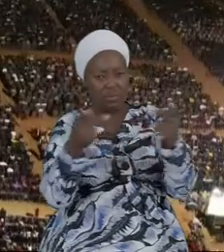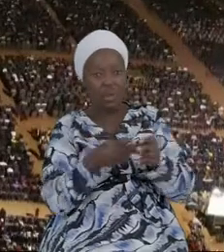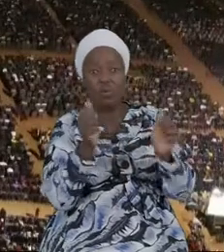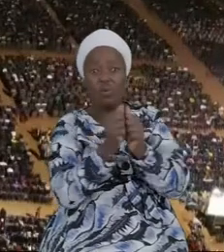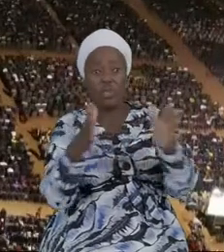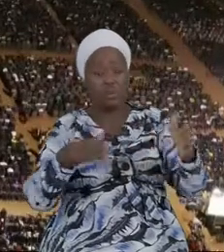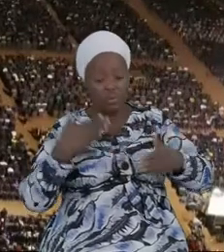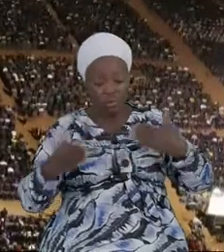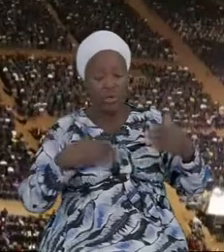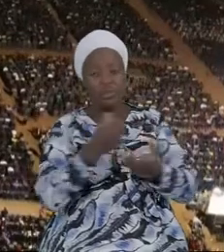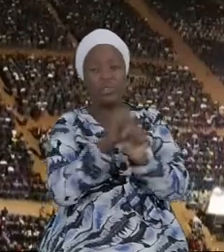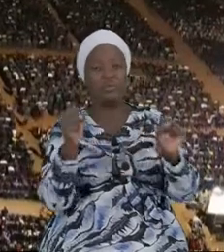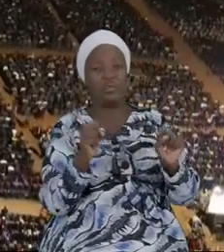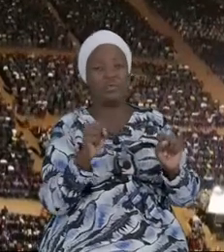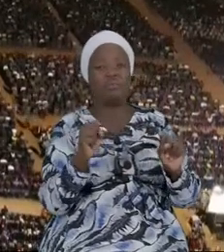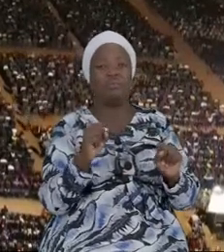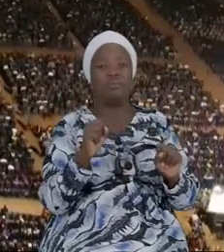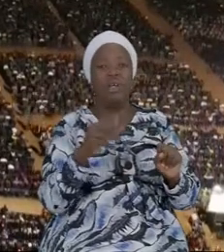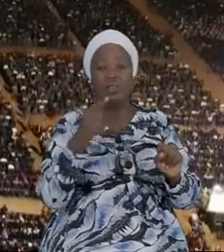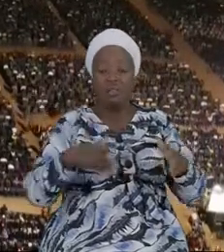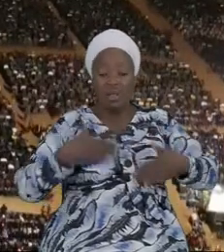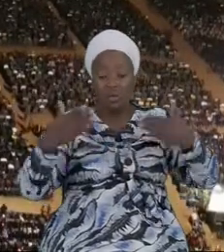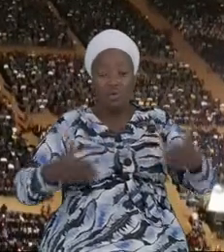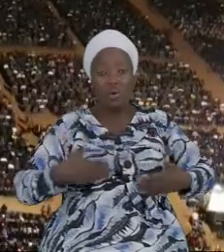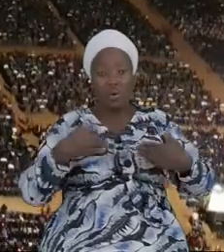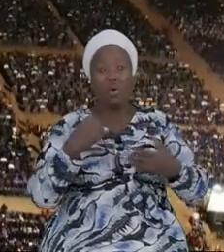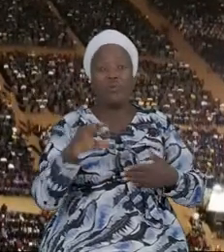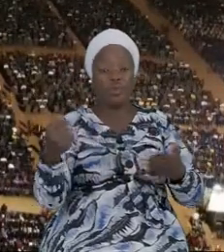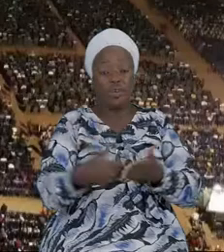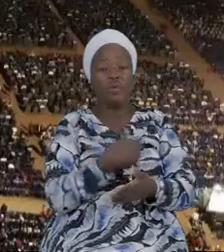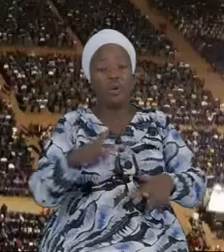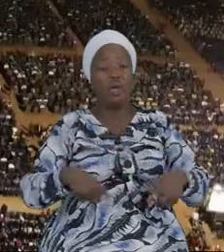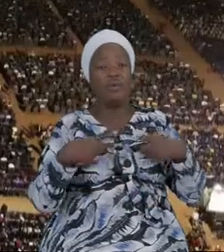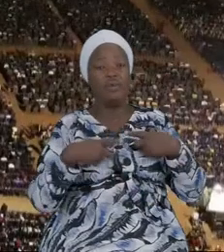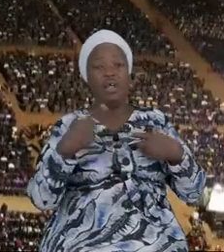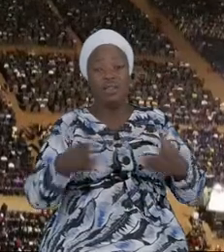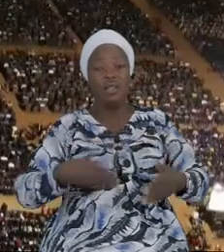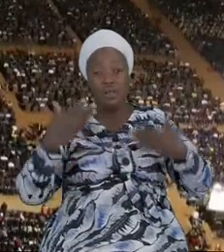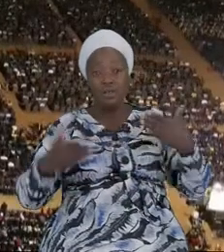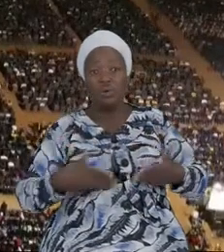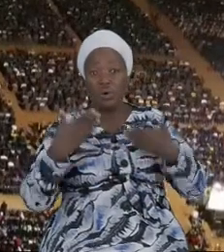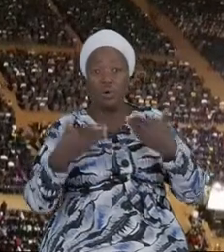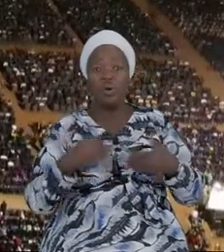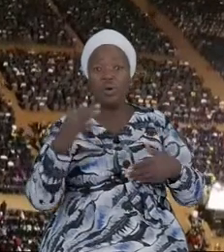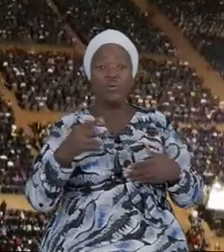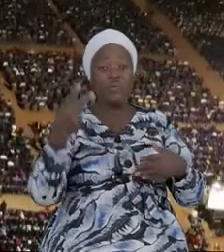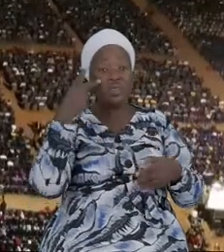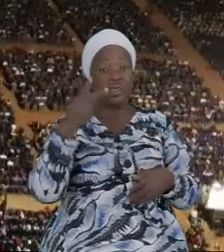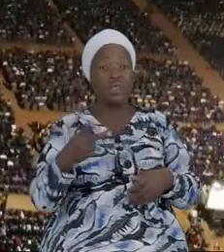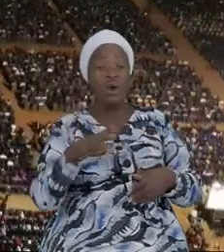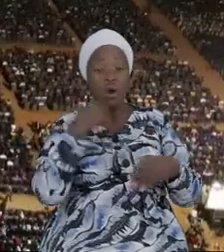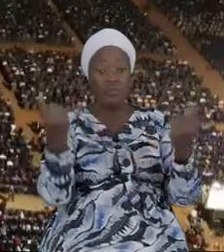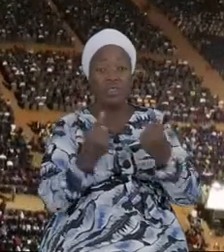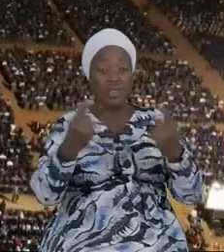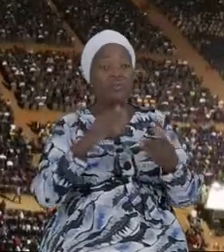joy of salvation. The joy of a new life. The joy of sins